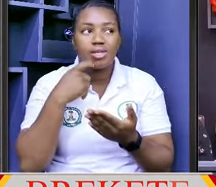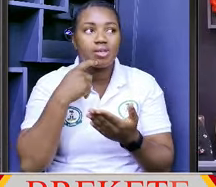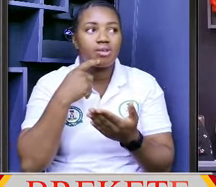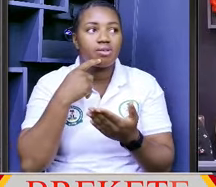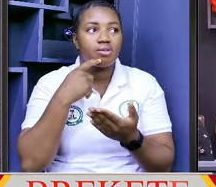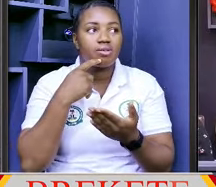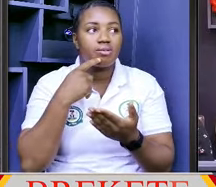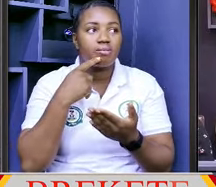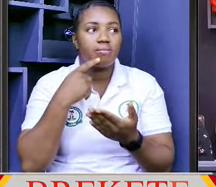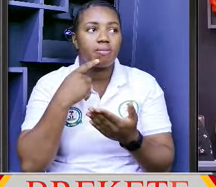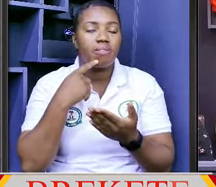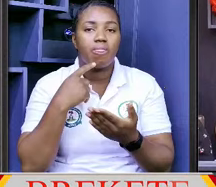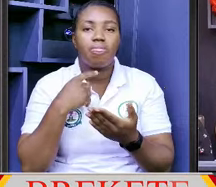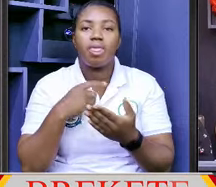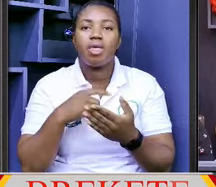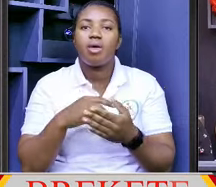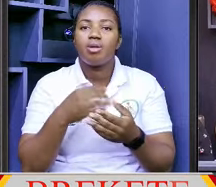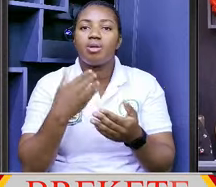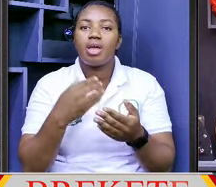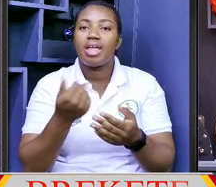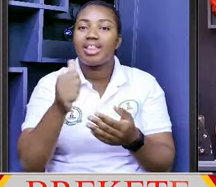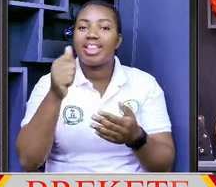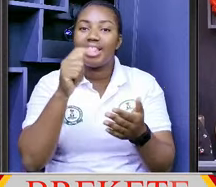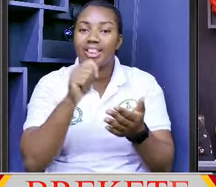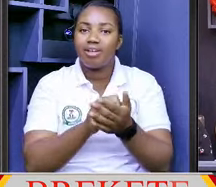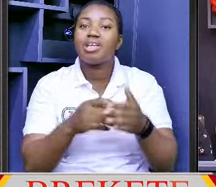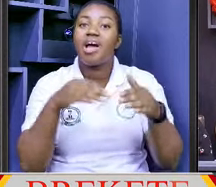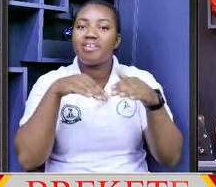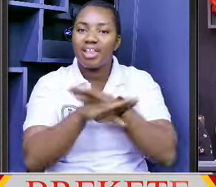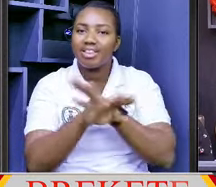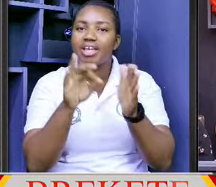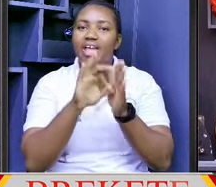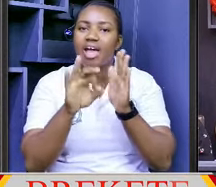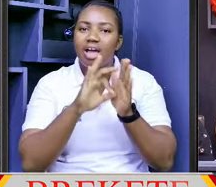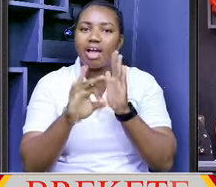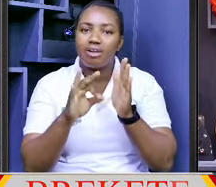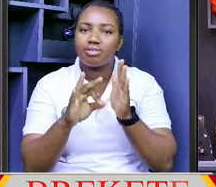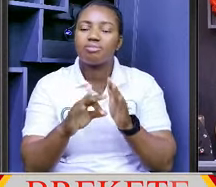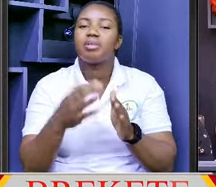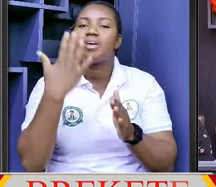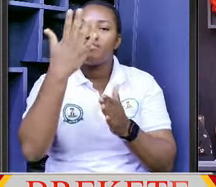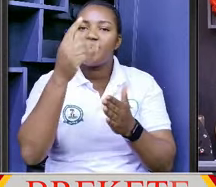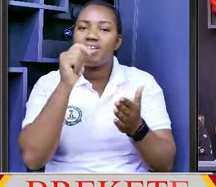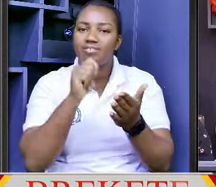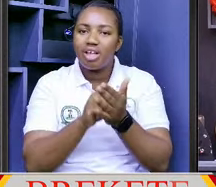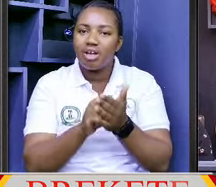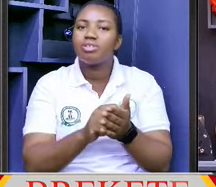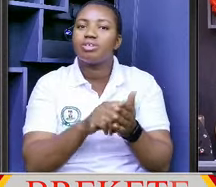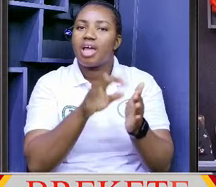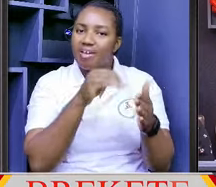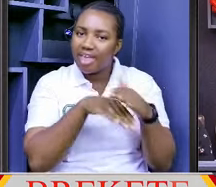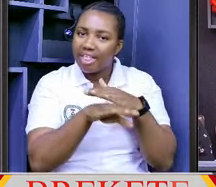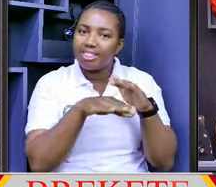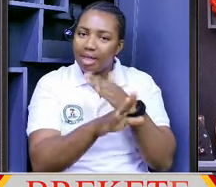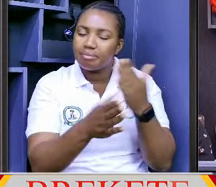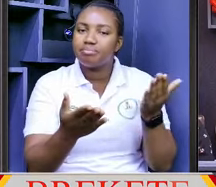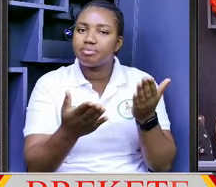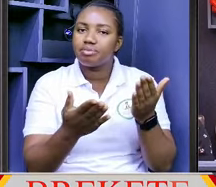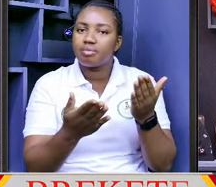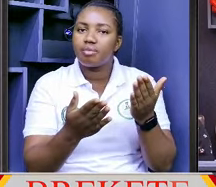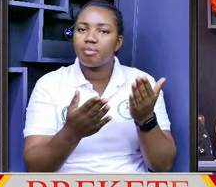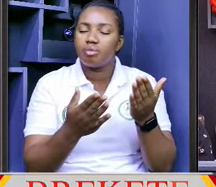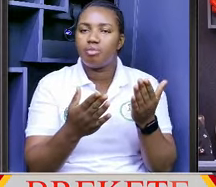naira. Thank you, ma. Chukwe Buka Peter Eze, 5,000 naira.